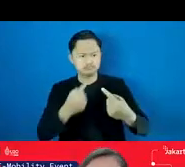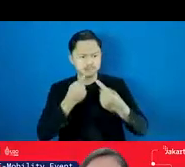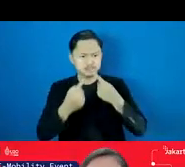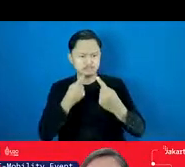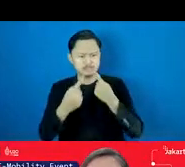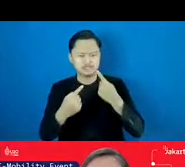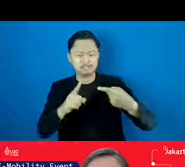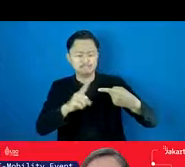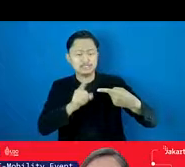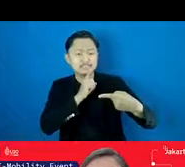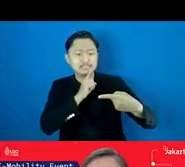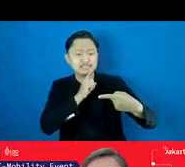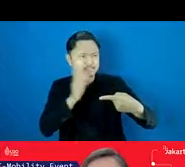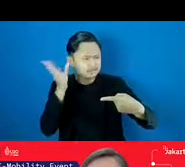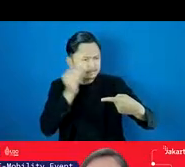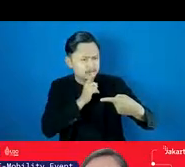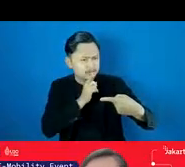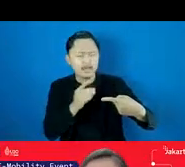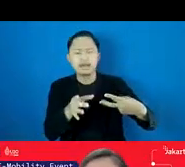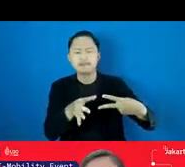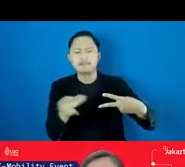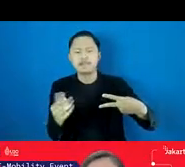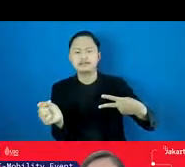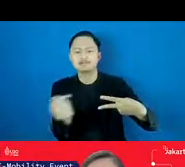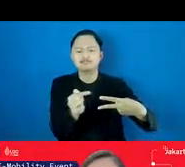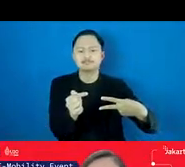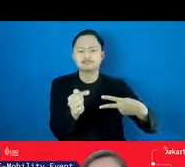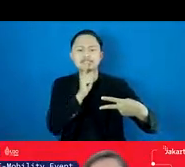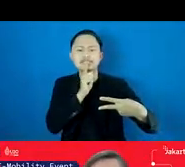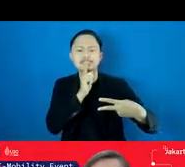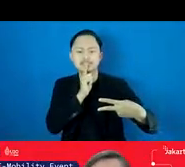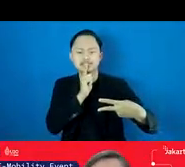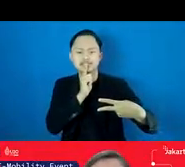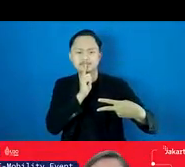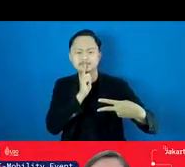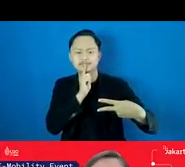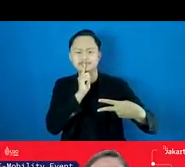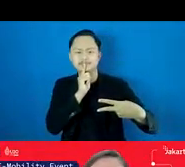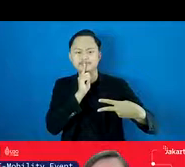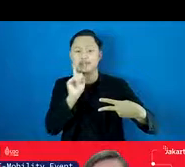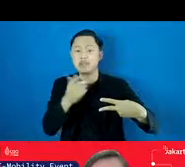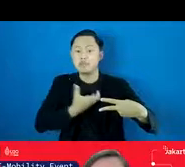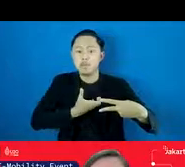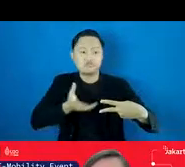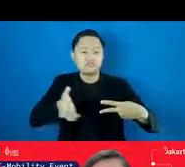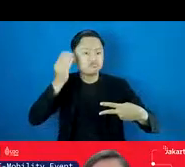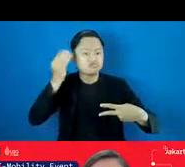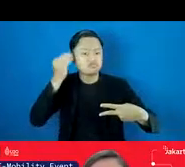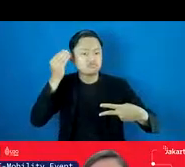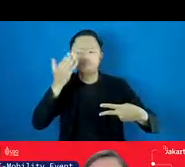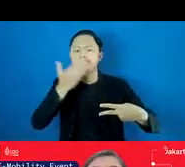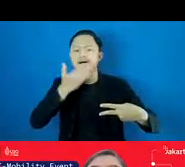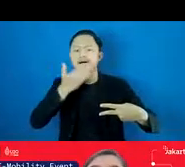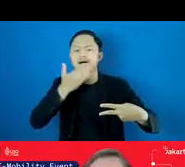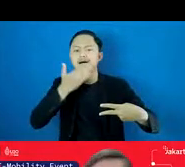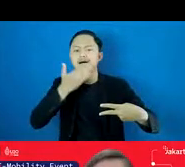English, please do click the interpretation English selection. And if you'd like to listen to the discussion